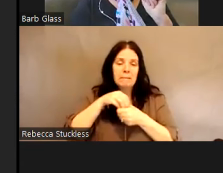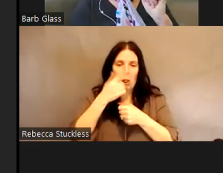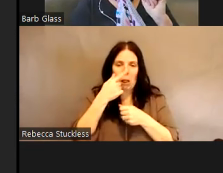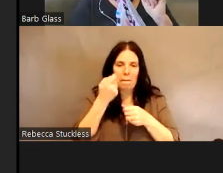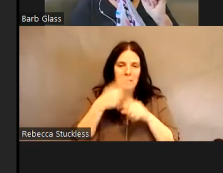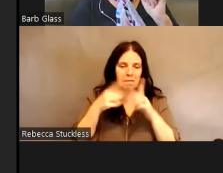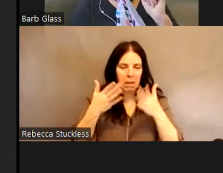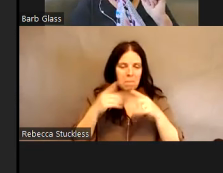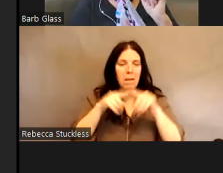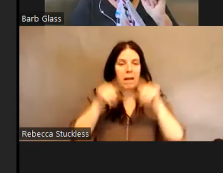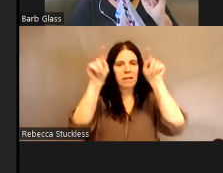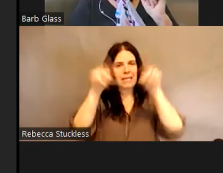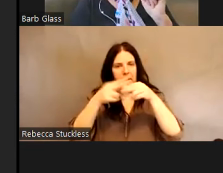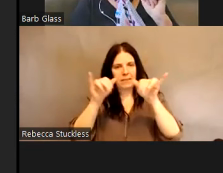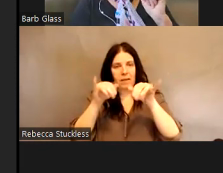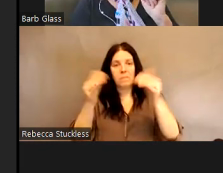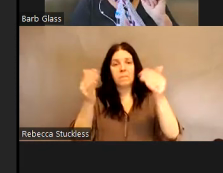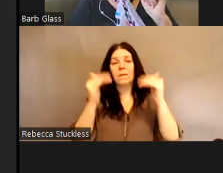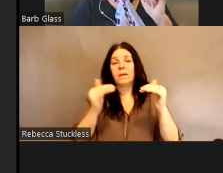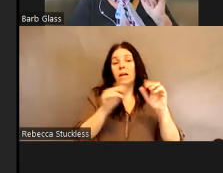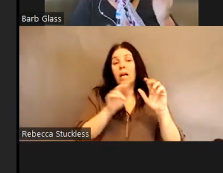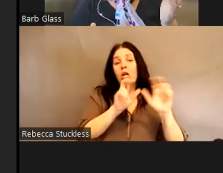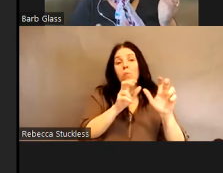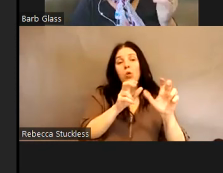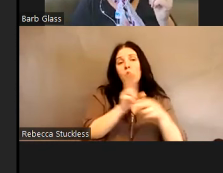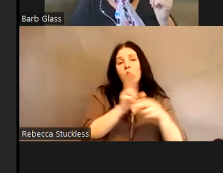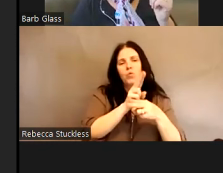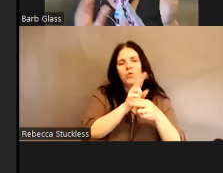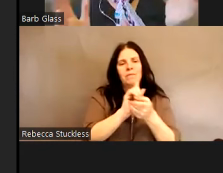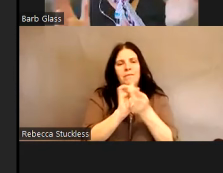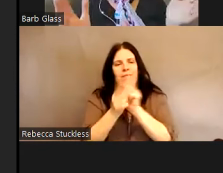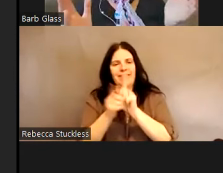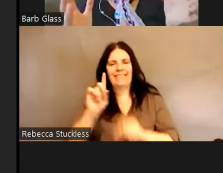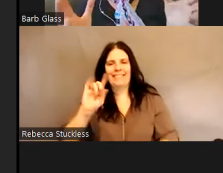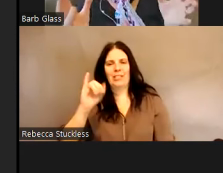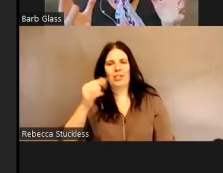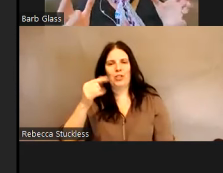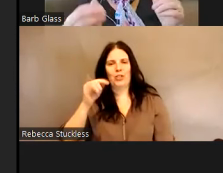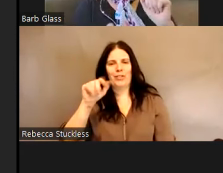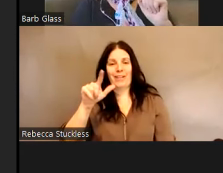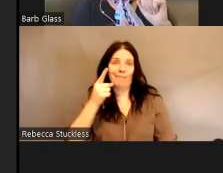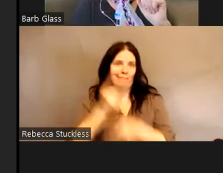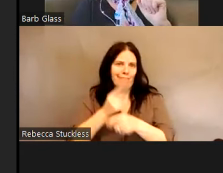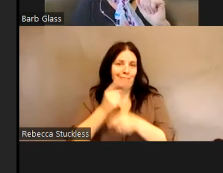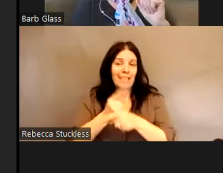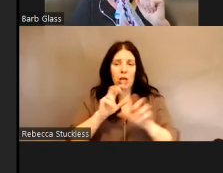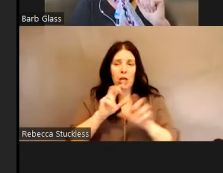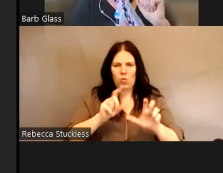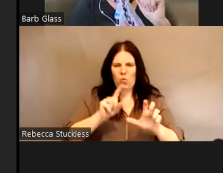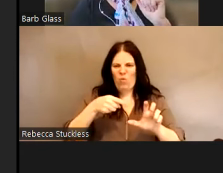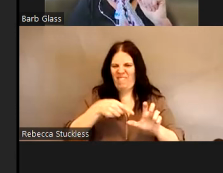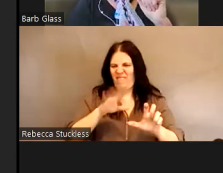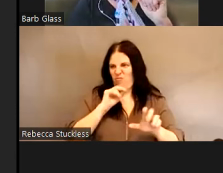Computer use has been renamed as digital. Obviously makes sense. It's a lot more than just using computers.